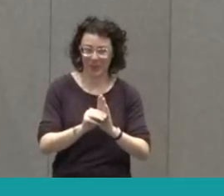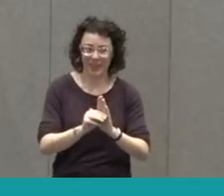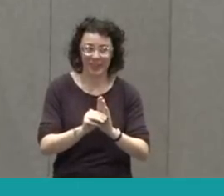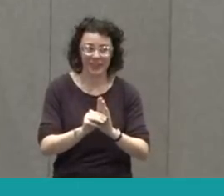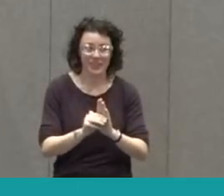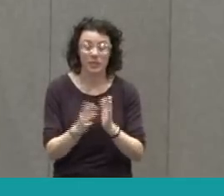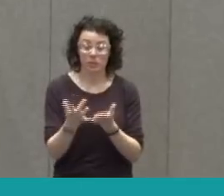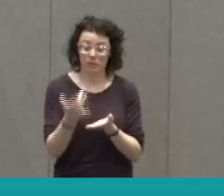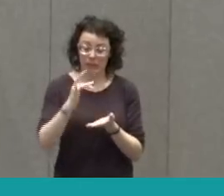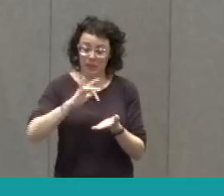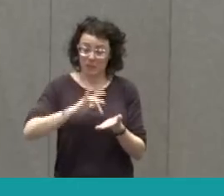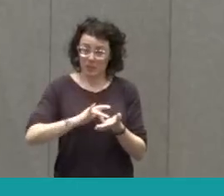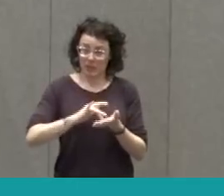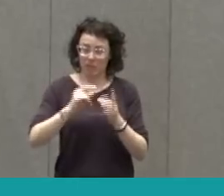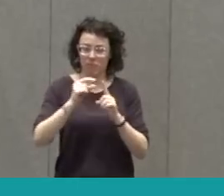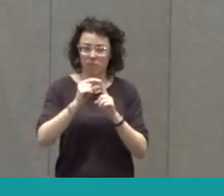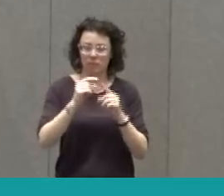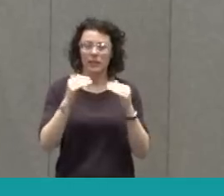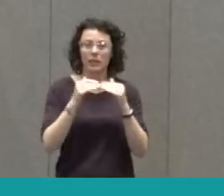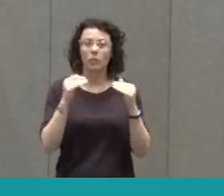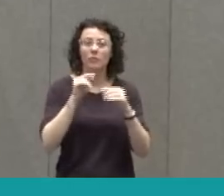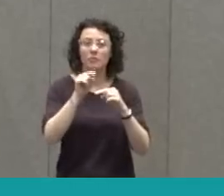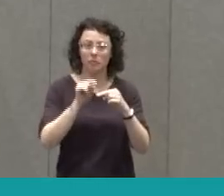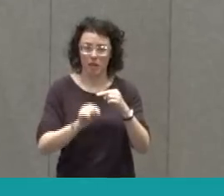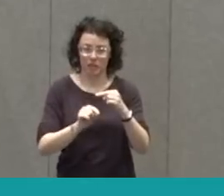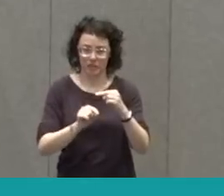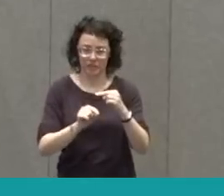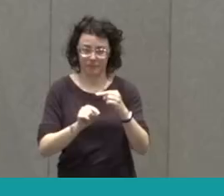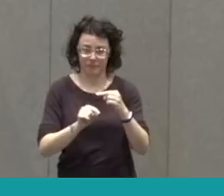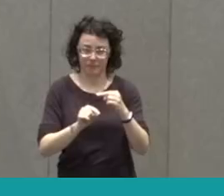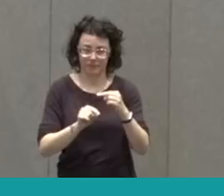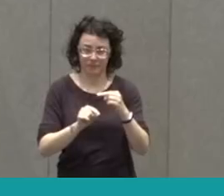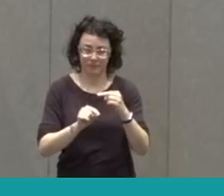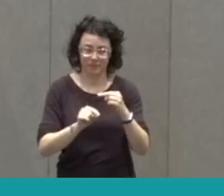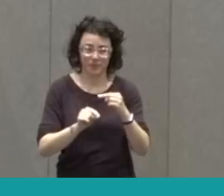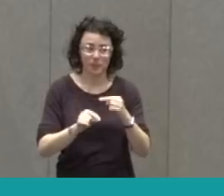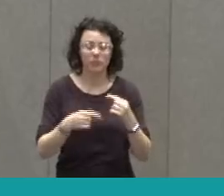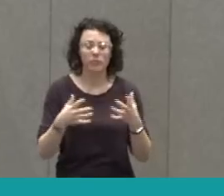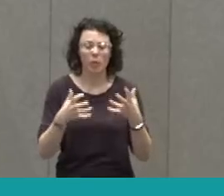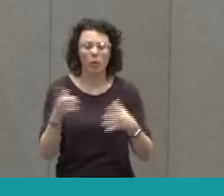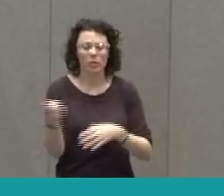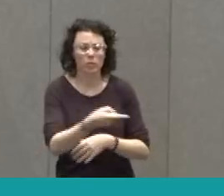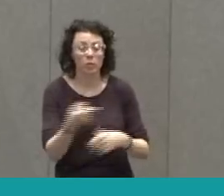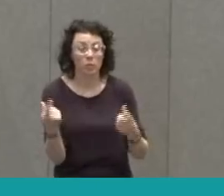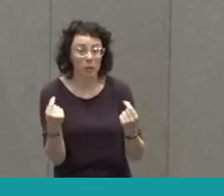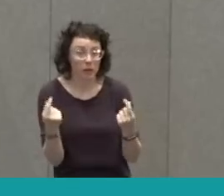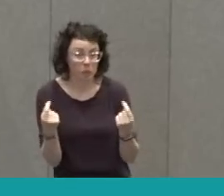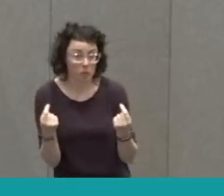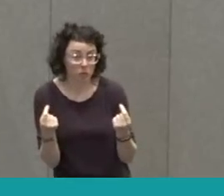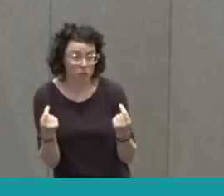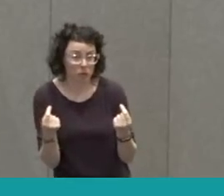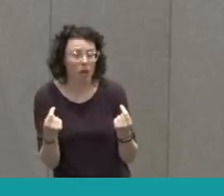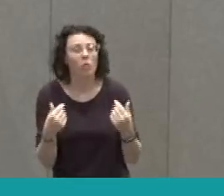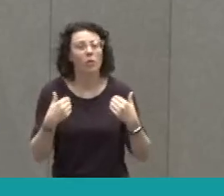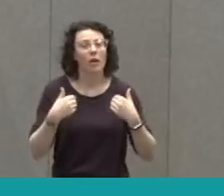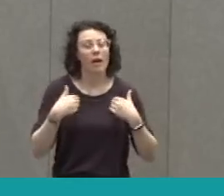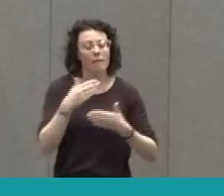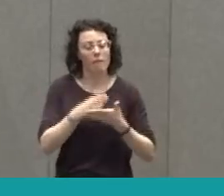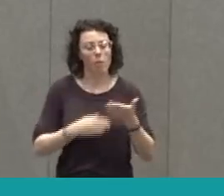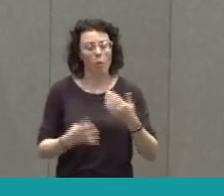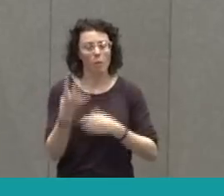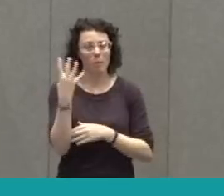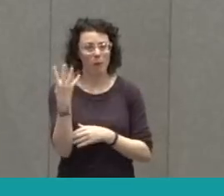fractions. With this Frayer model, what I'd like you guys to do is we're going to have 4 sections that we're going to fill